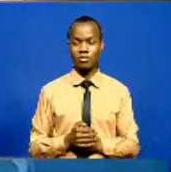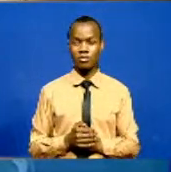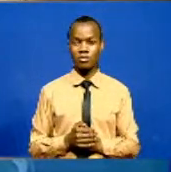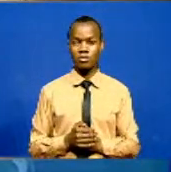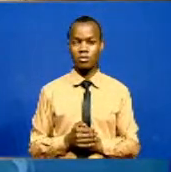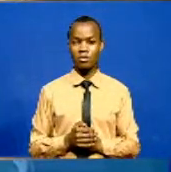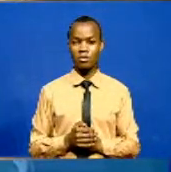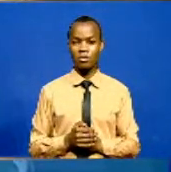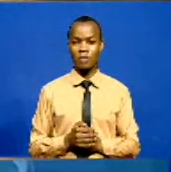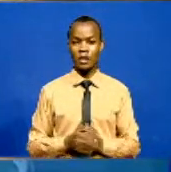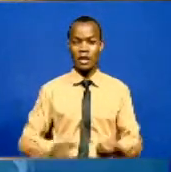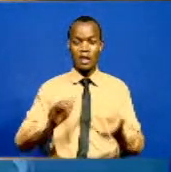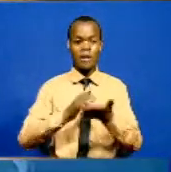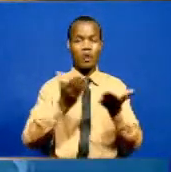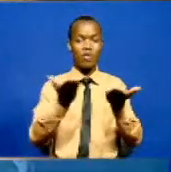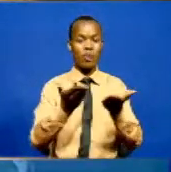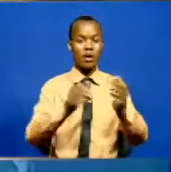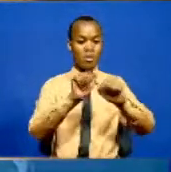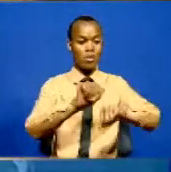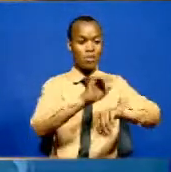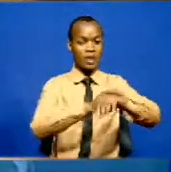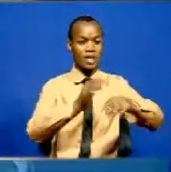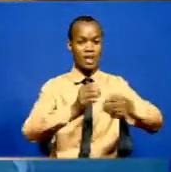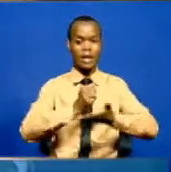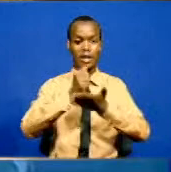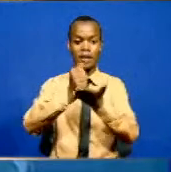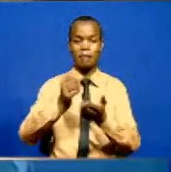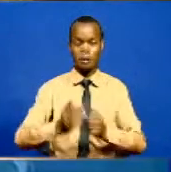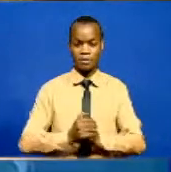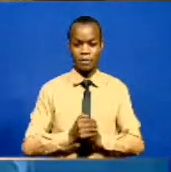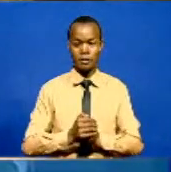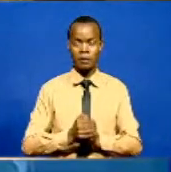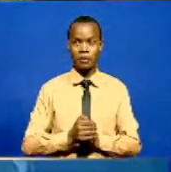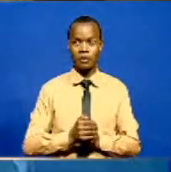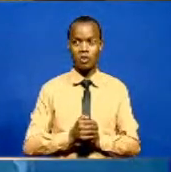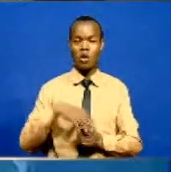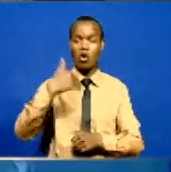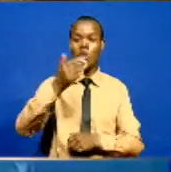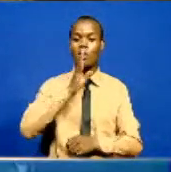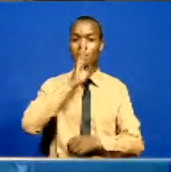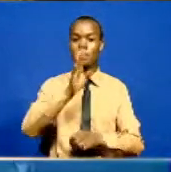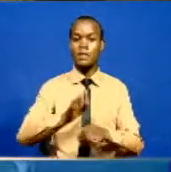That should be your resolve as mothers. Be like Anna of old. She was a widow.